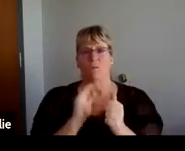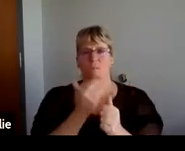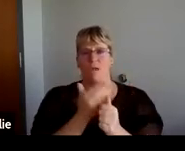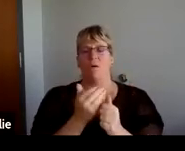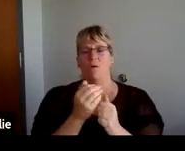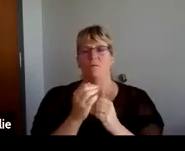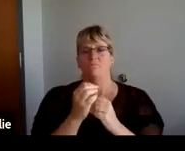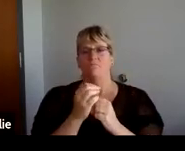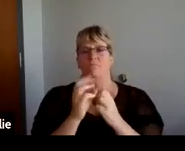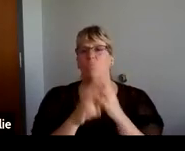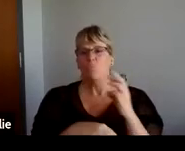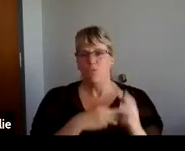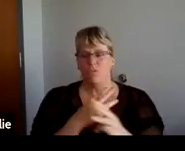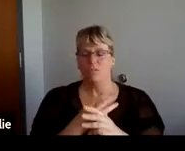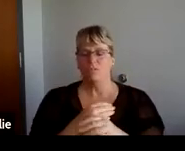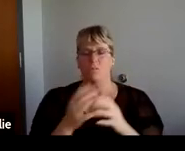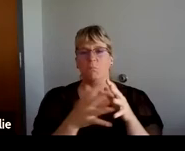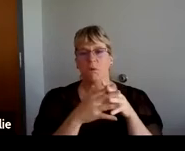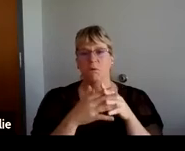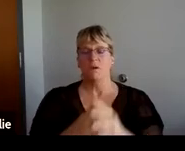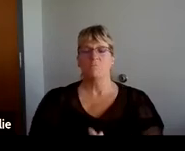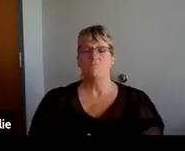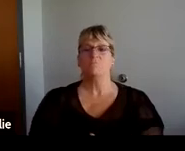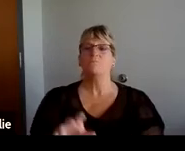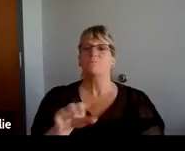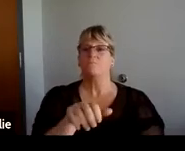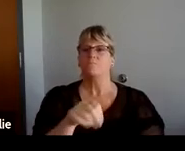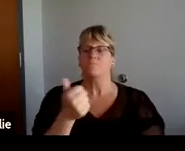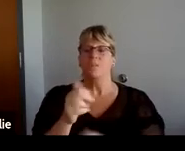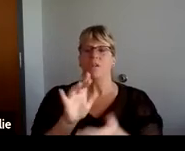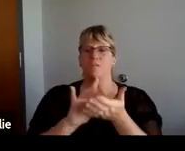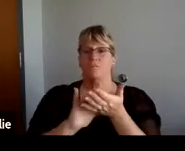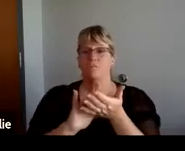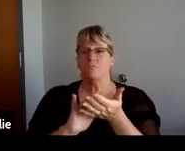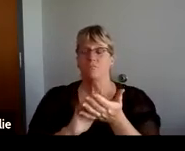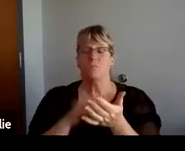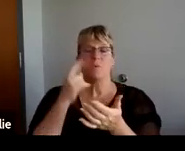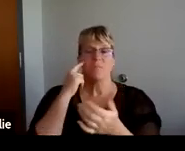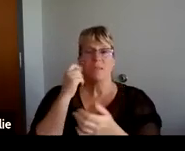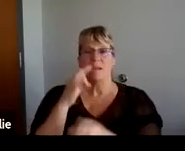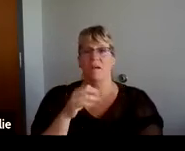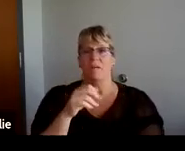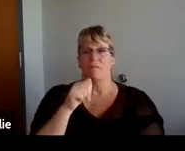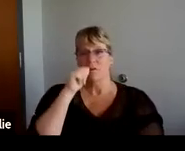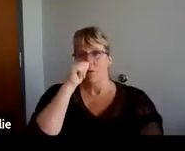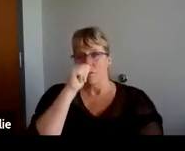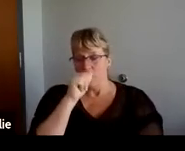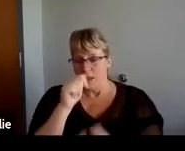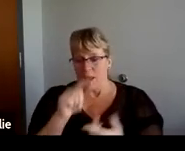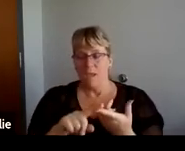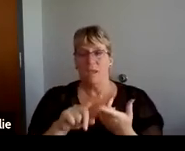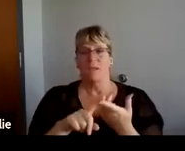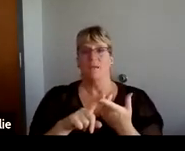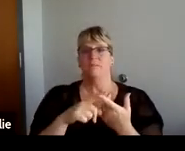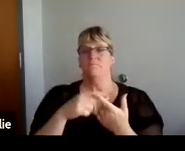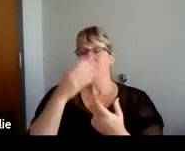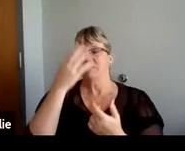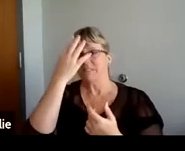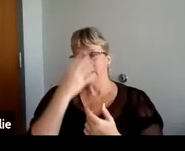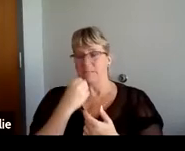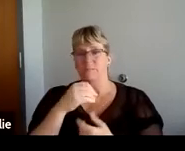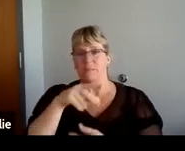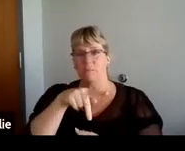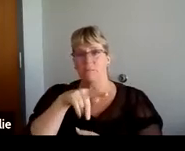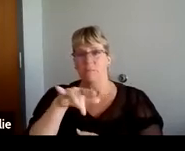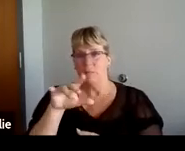society. The other substances that we, typically think of, cocaine, tranquilizers, which would include